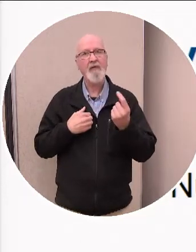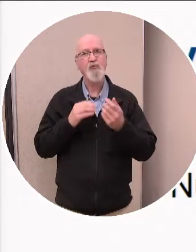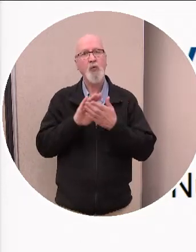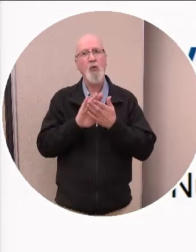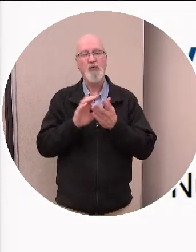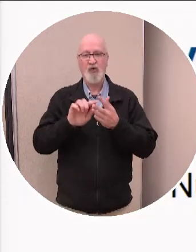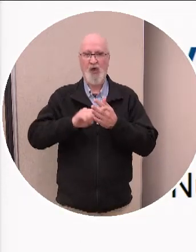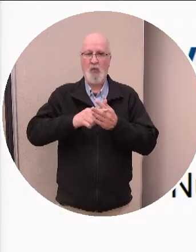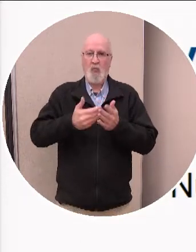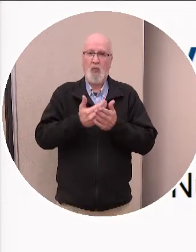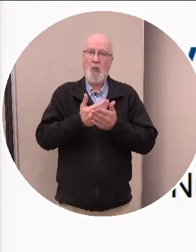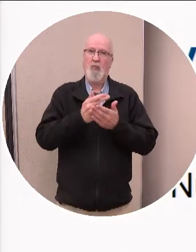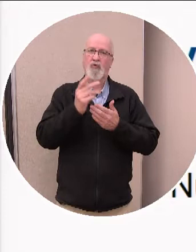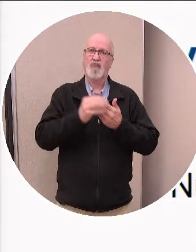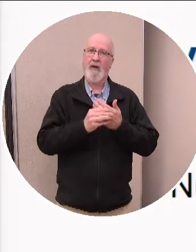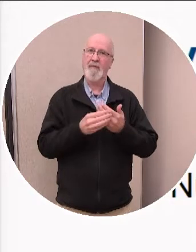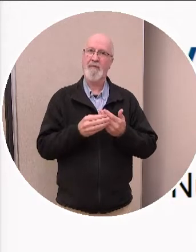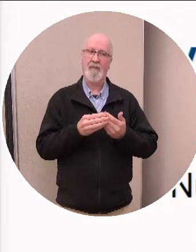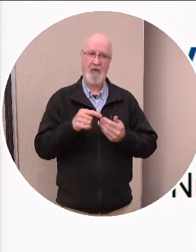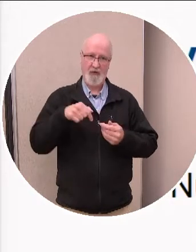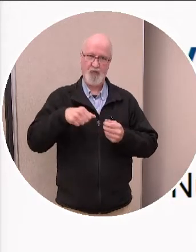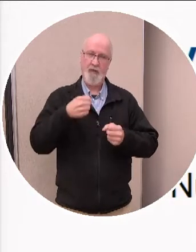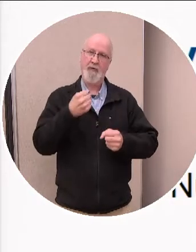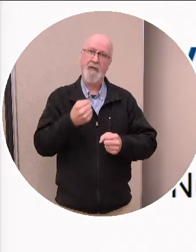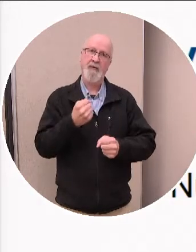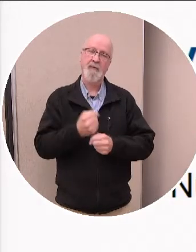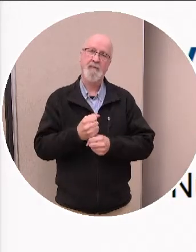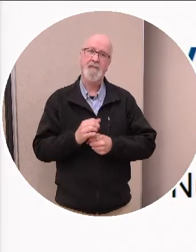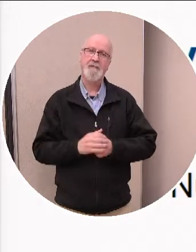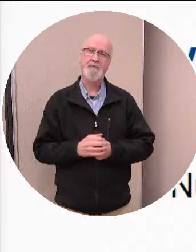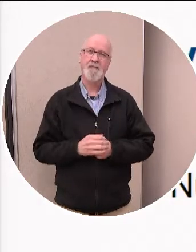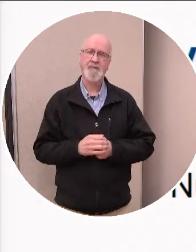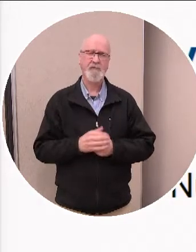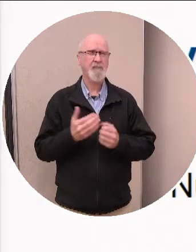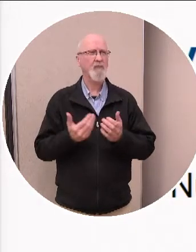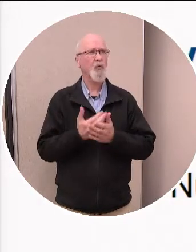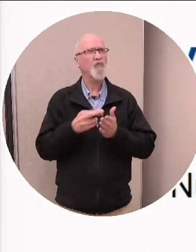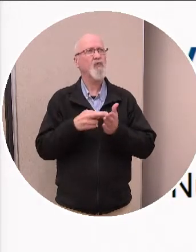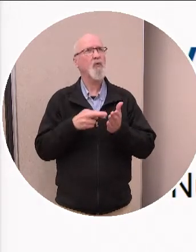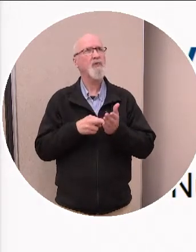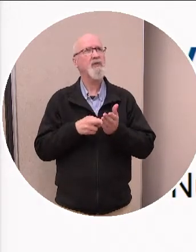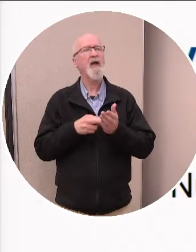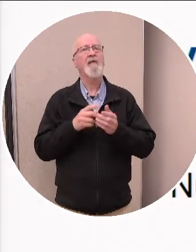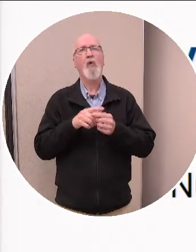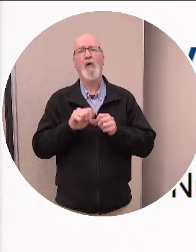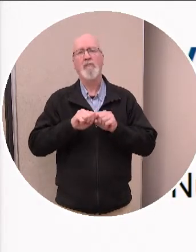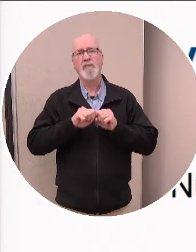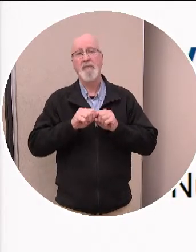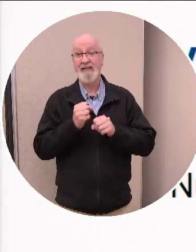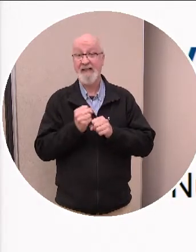piloting these guidelines this school year, and the new guidelines will be implemented next year.